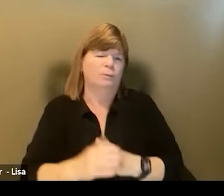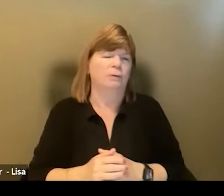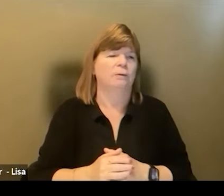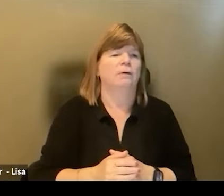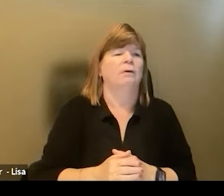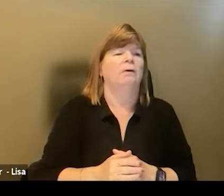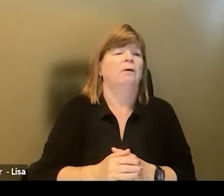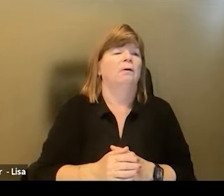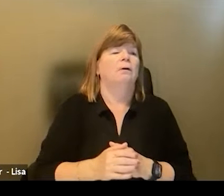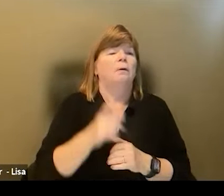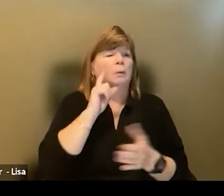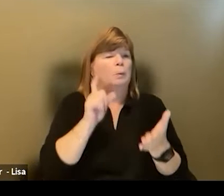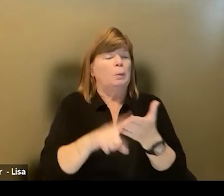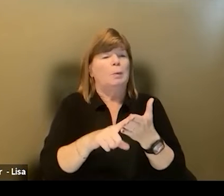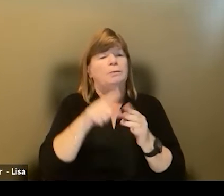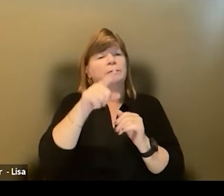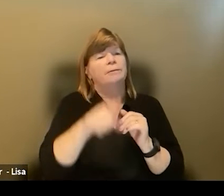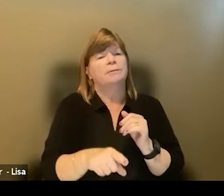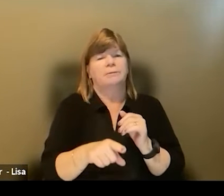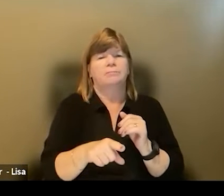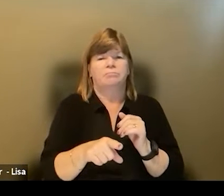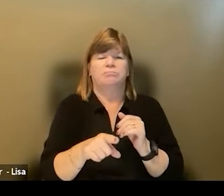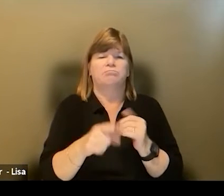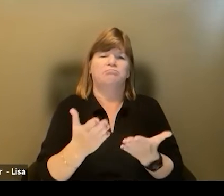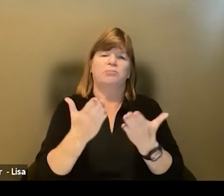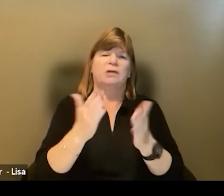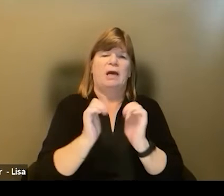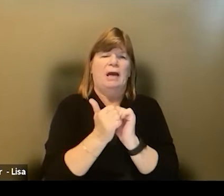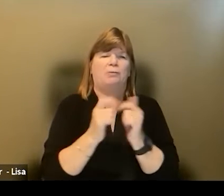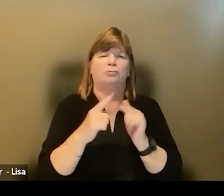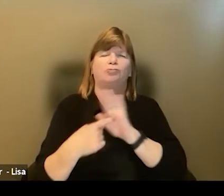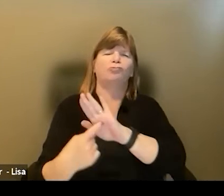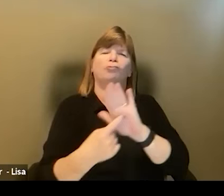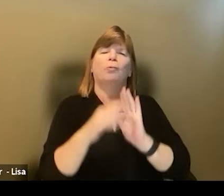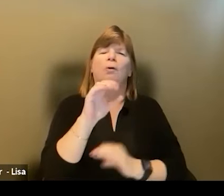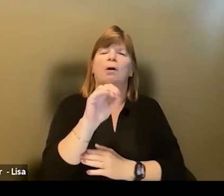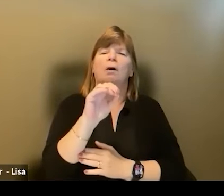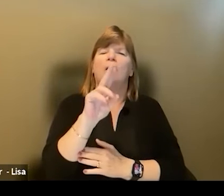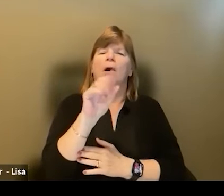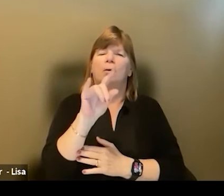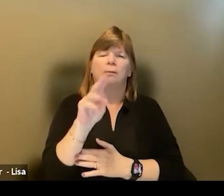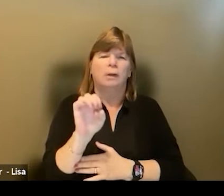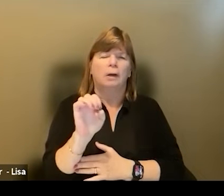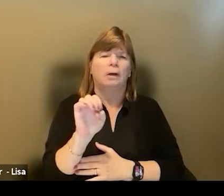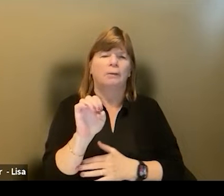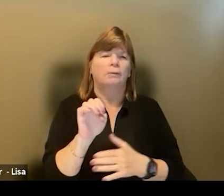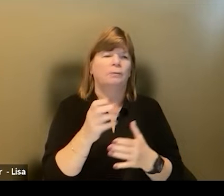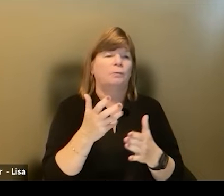adjust. You'll see that these are presented in a way to outline what